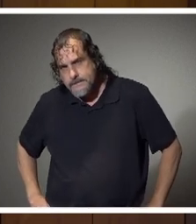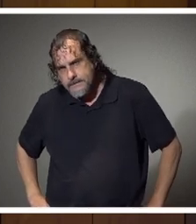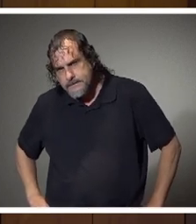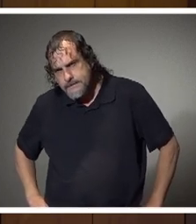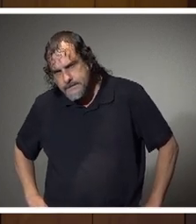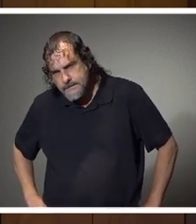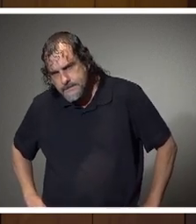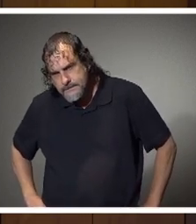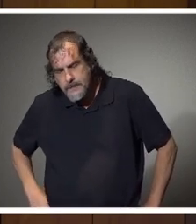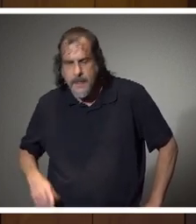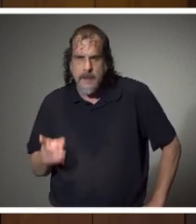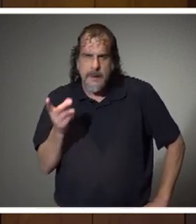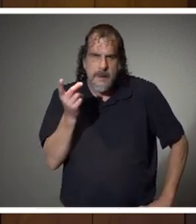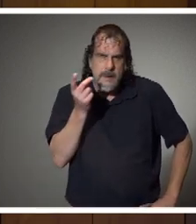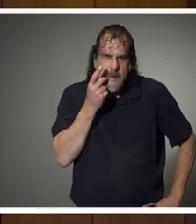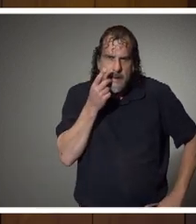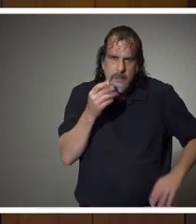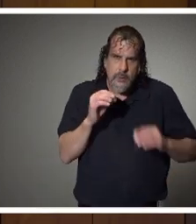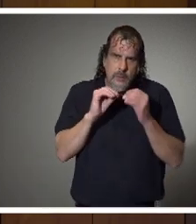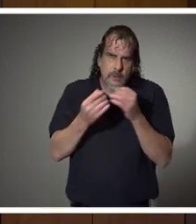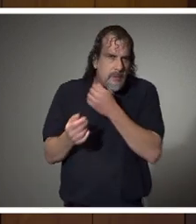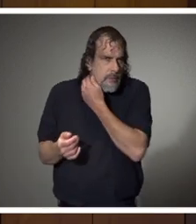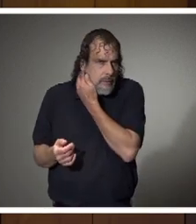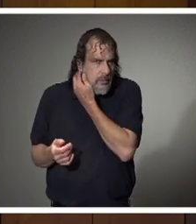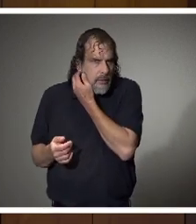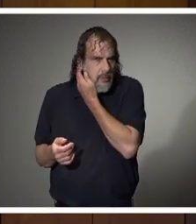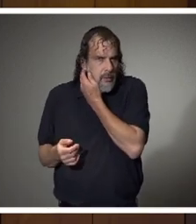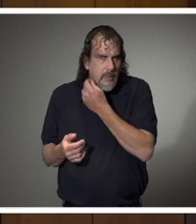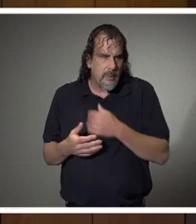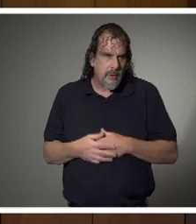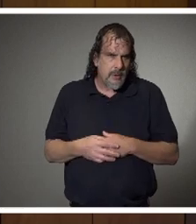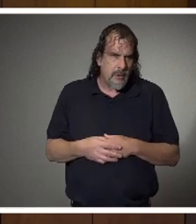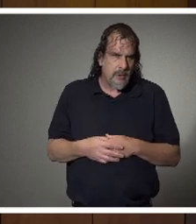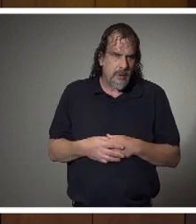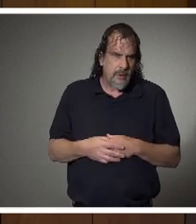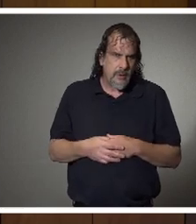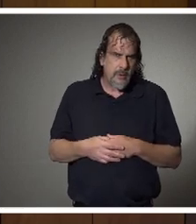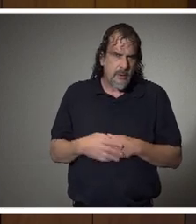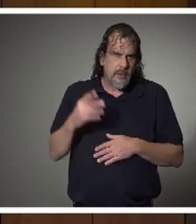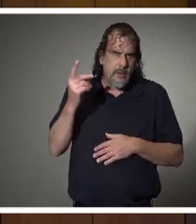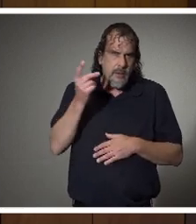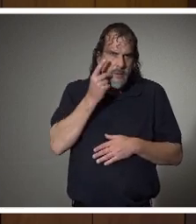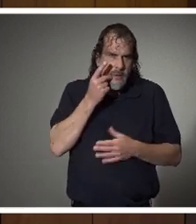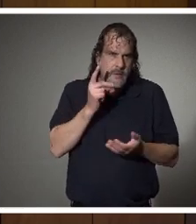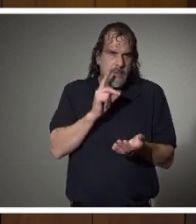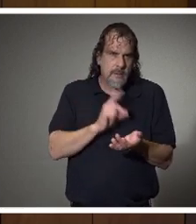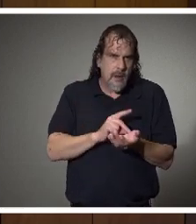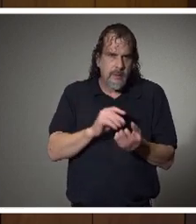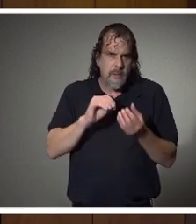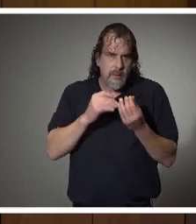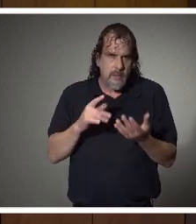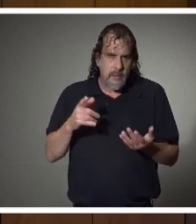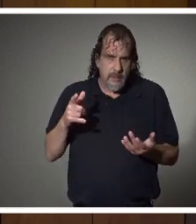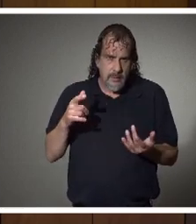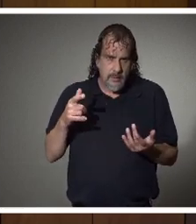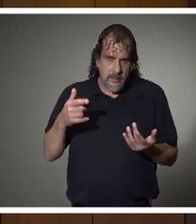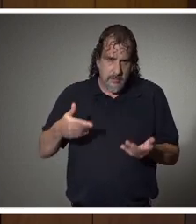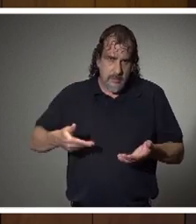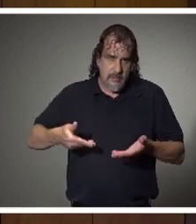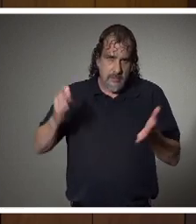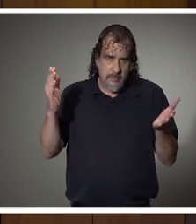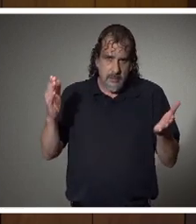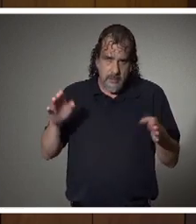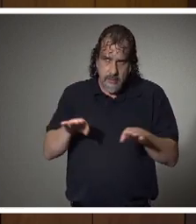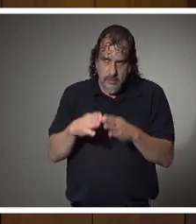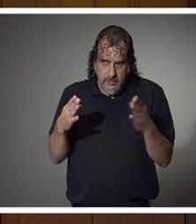asking, are dental offices, are they, where are dental and doctor offices are they still allowed to open,